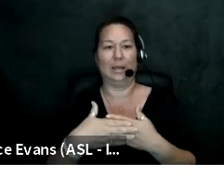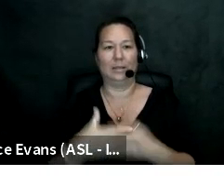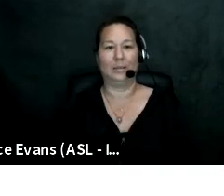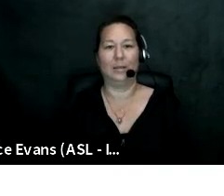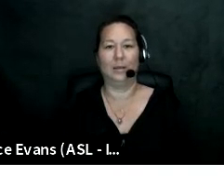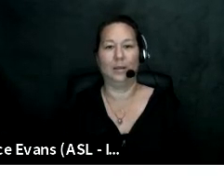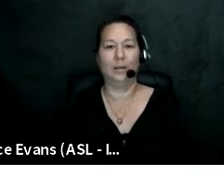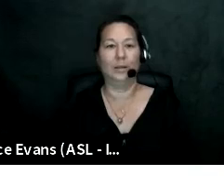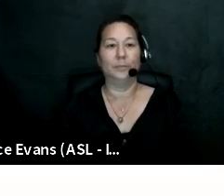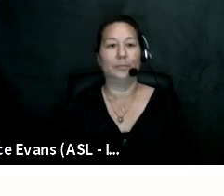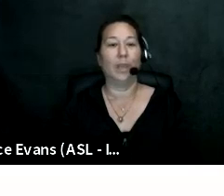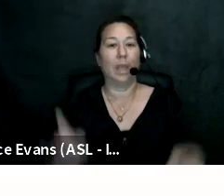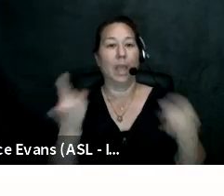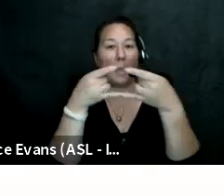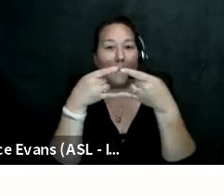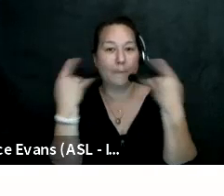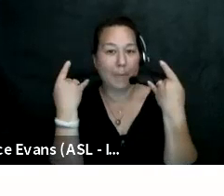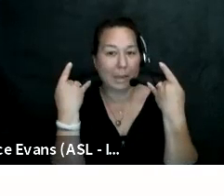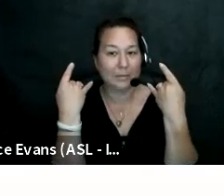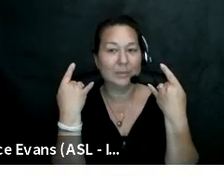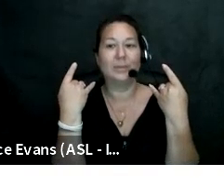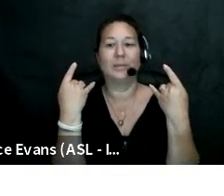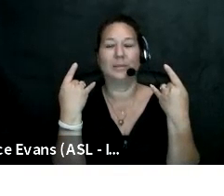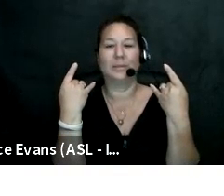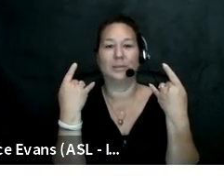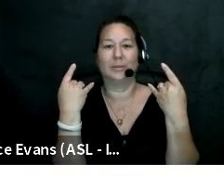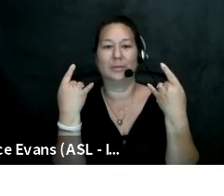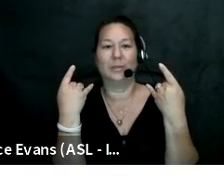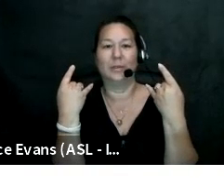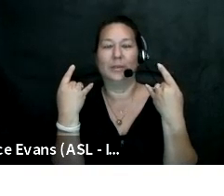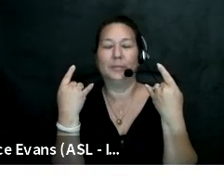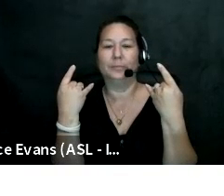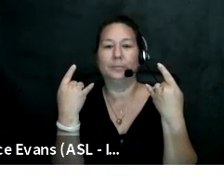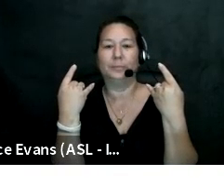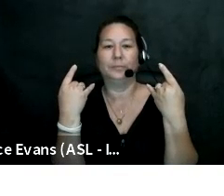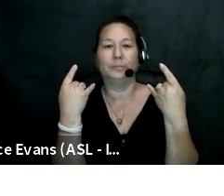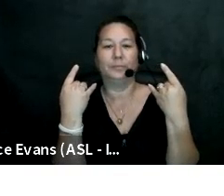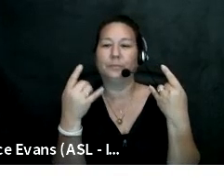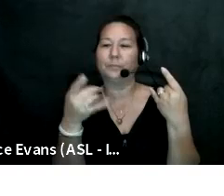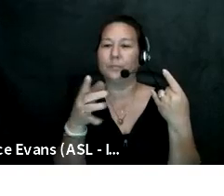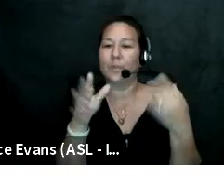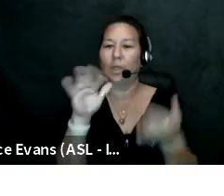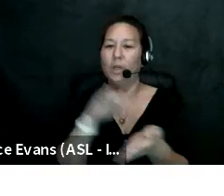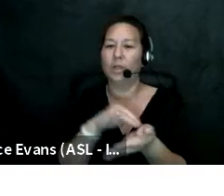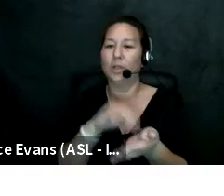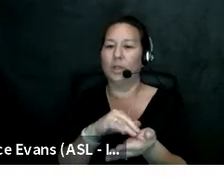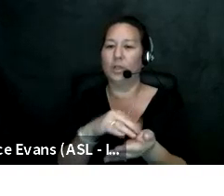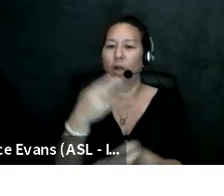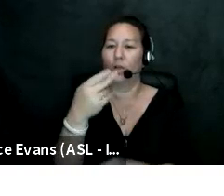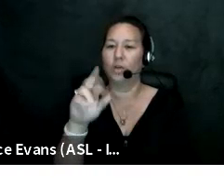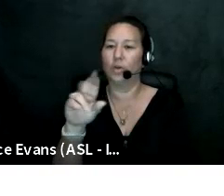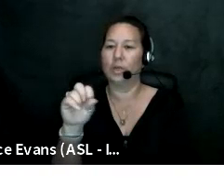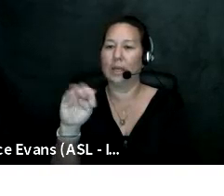Great. Okay, masks and face covering. I believe, Dr. Hernandez, this section is for